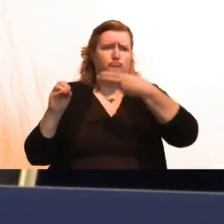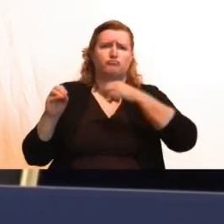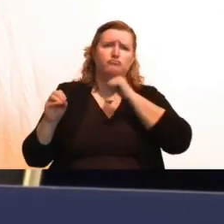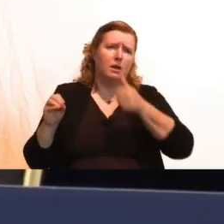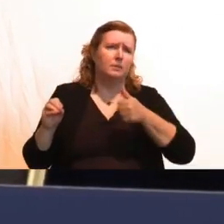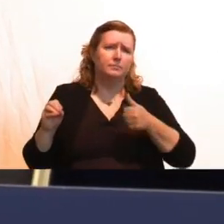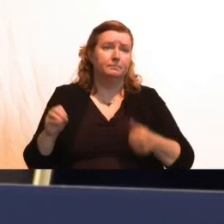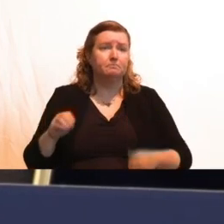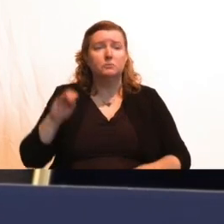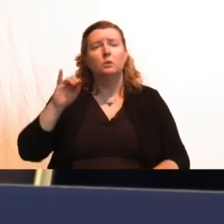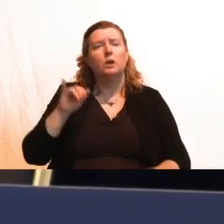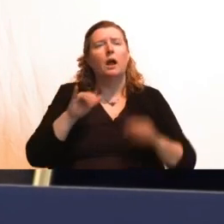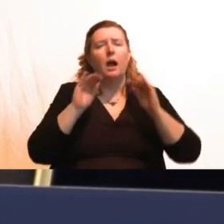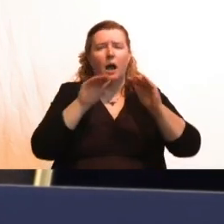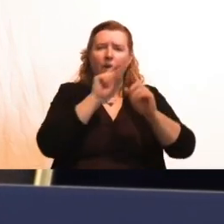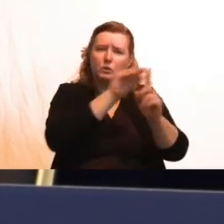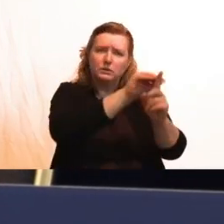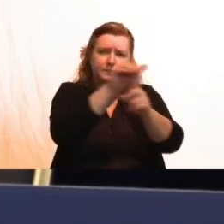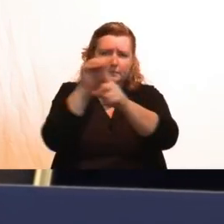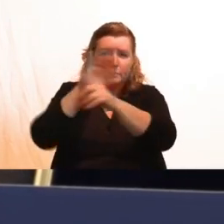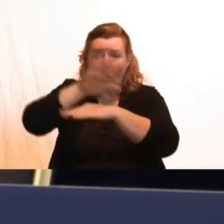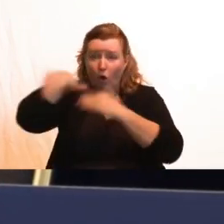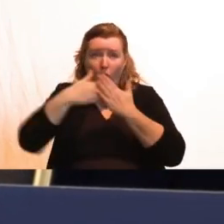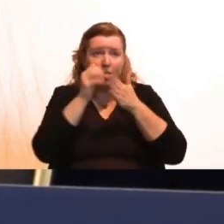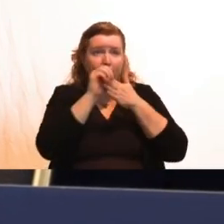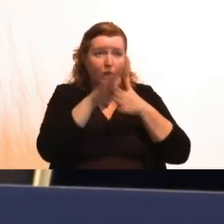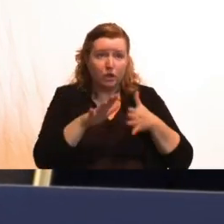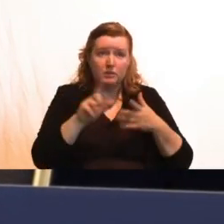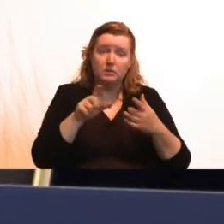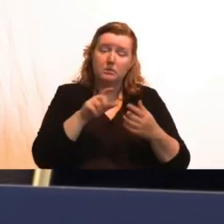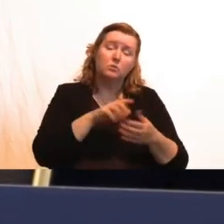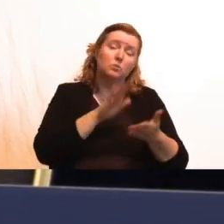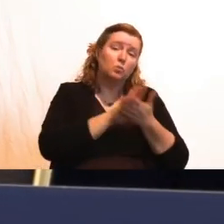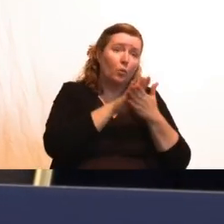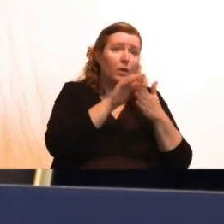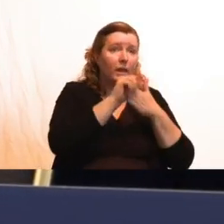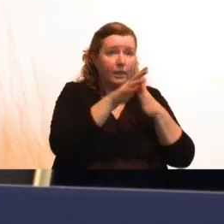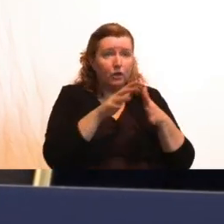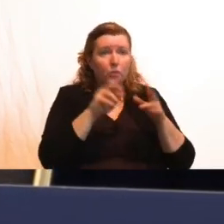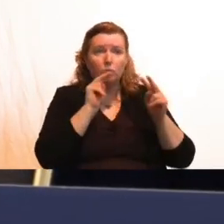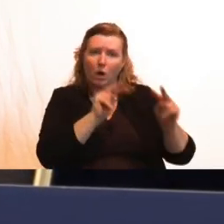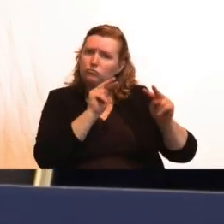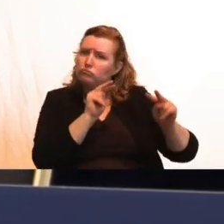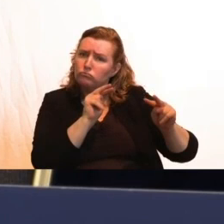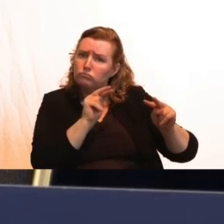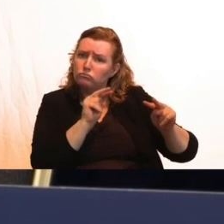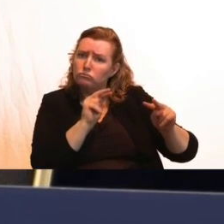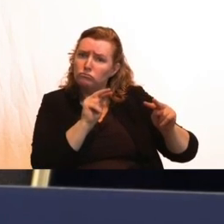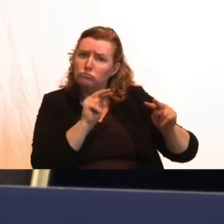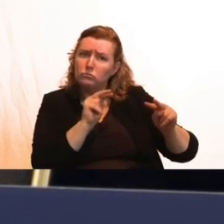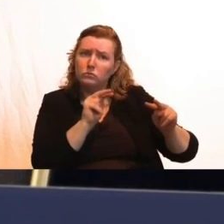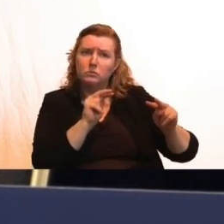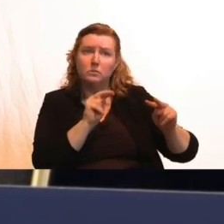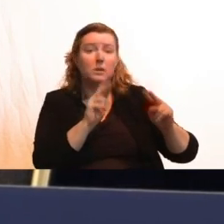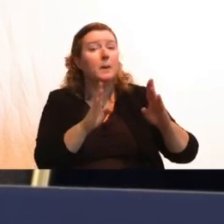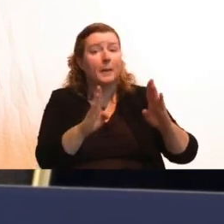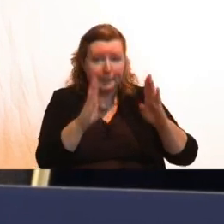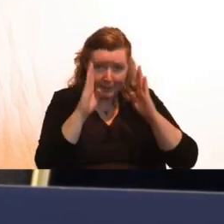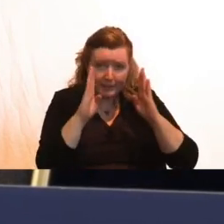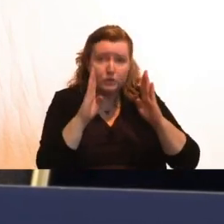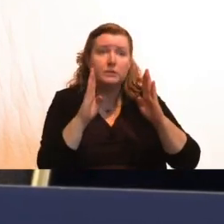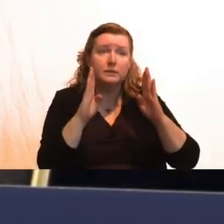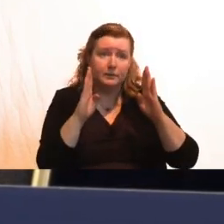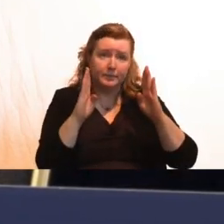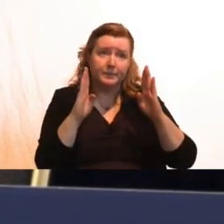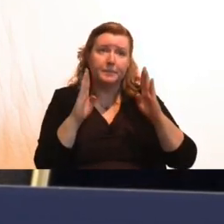be vigilant, resilient, pay attention to the Department of Health's communications and recommendations,